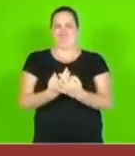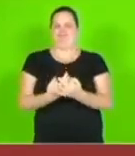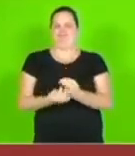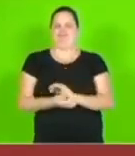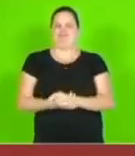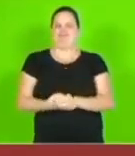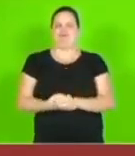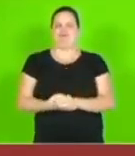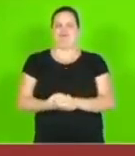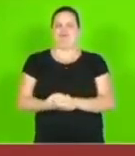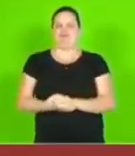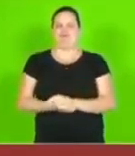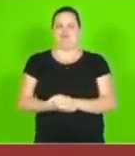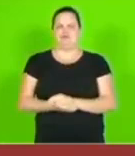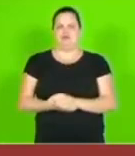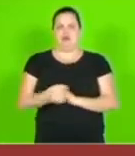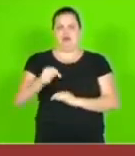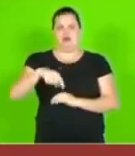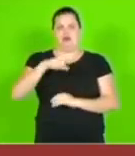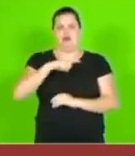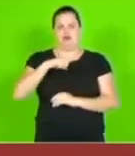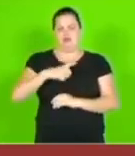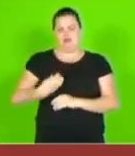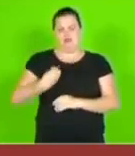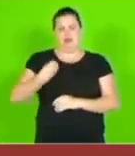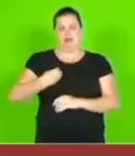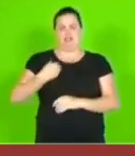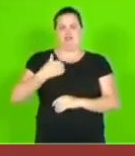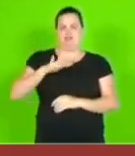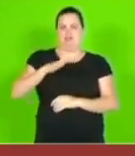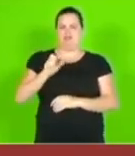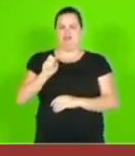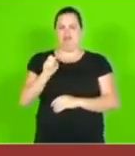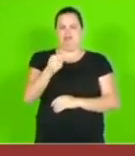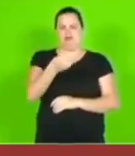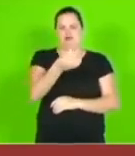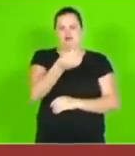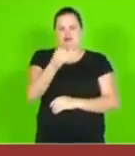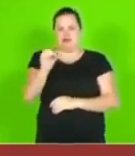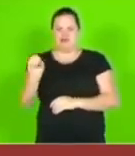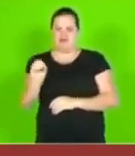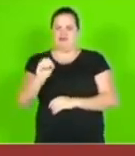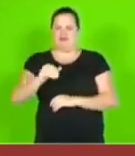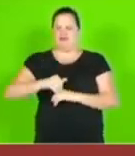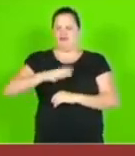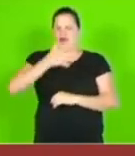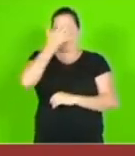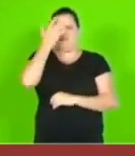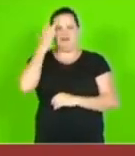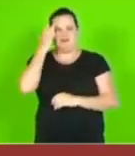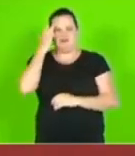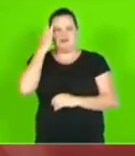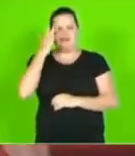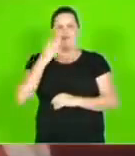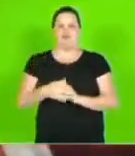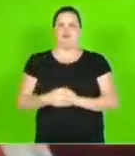and we are transmitting a new edition of the service of Together in Family from this